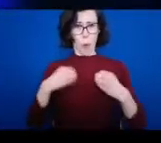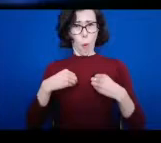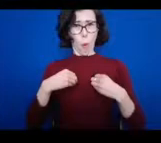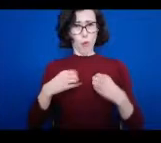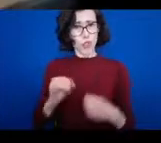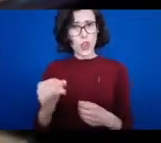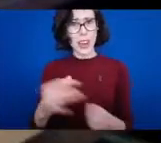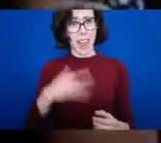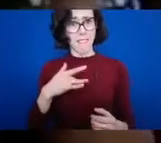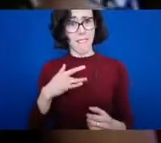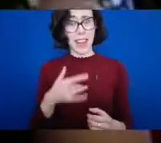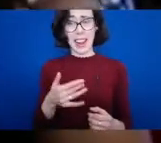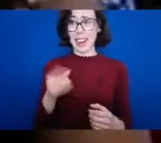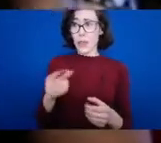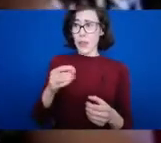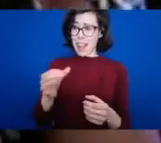will succeed.